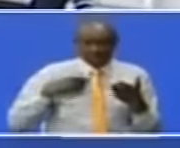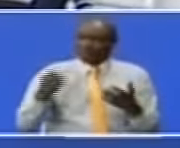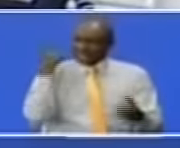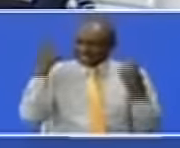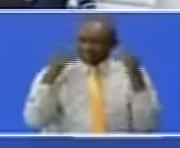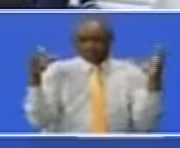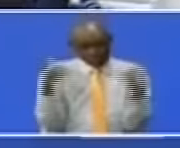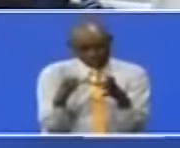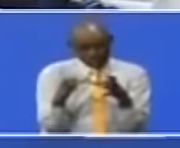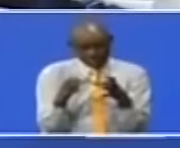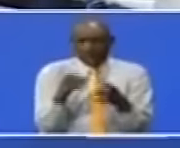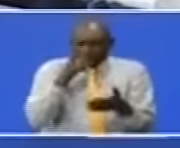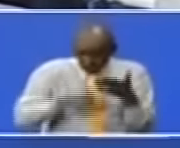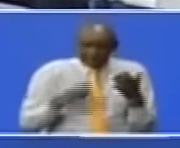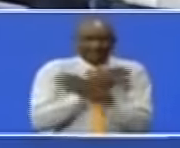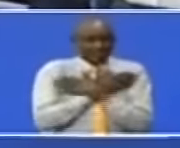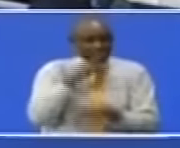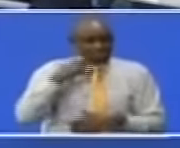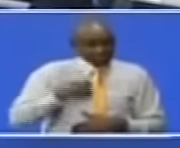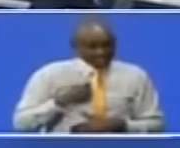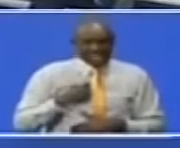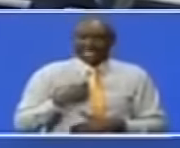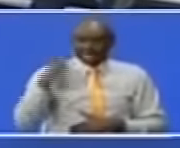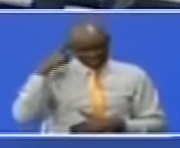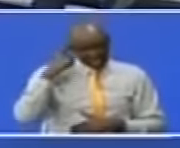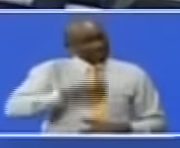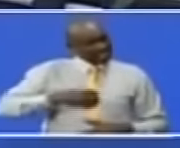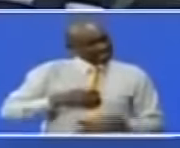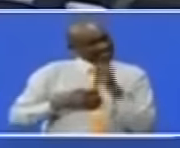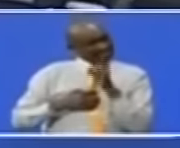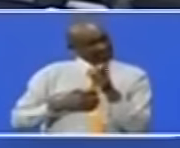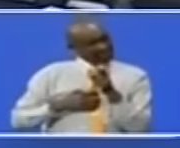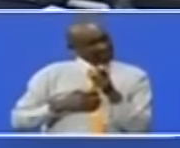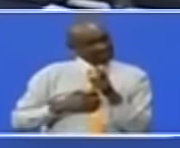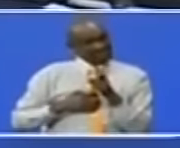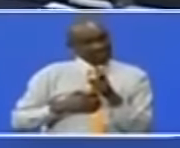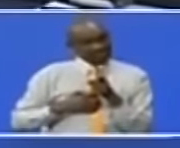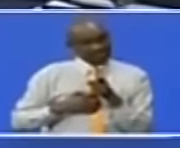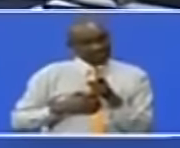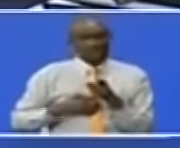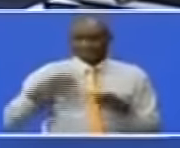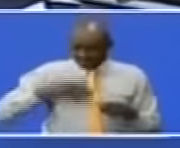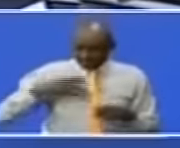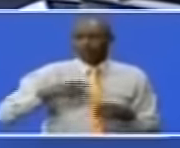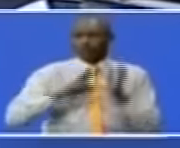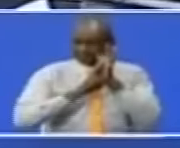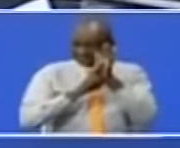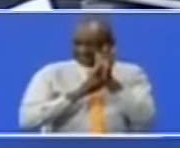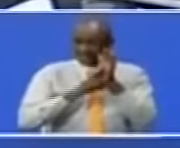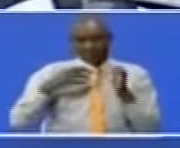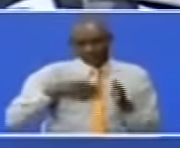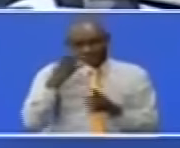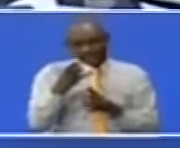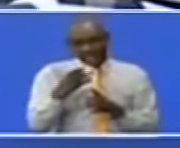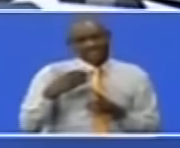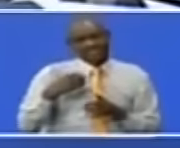but also from what my friends have told me, to a certain extent at Malindi, the population or the representation of rallies is